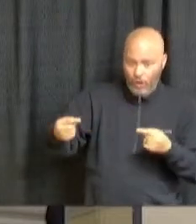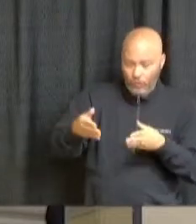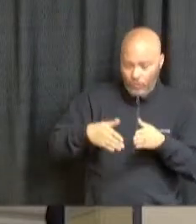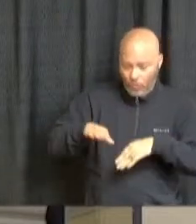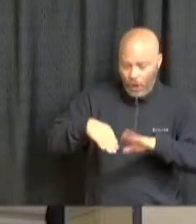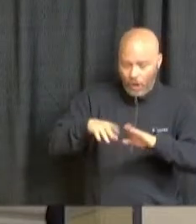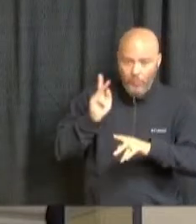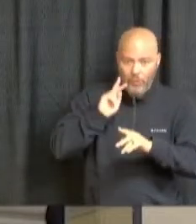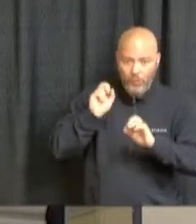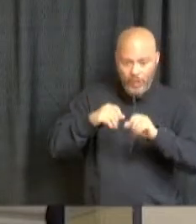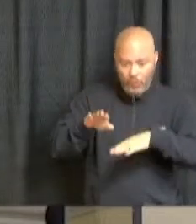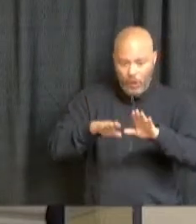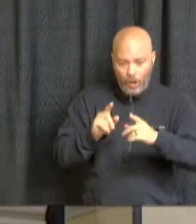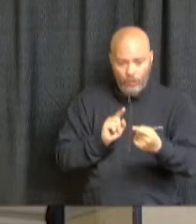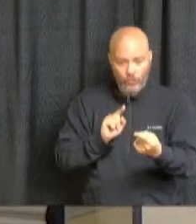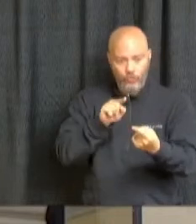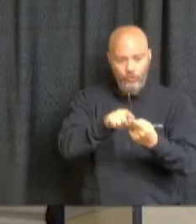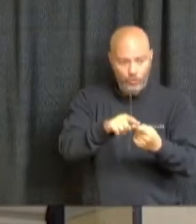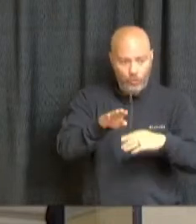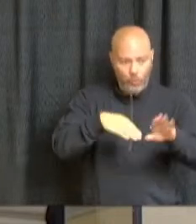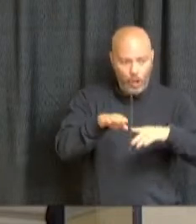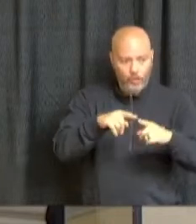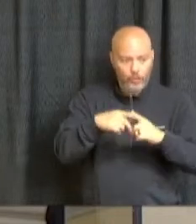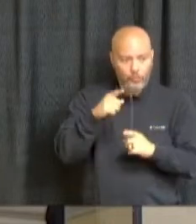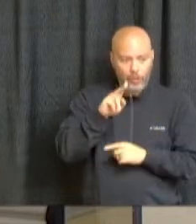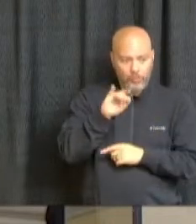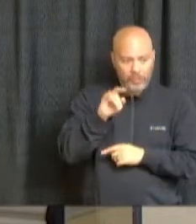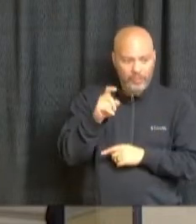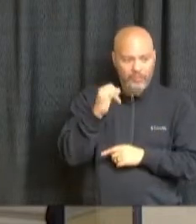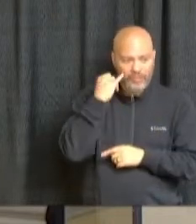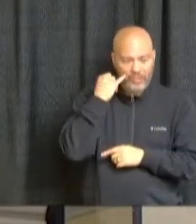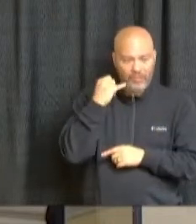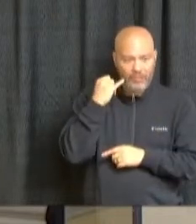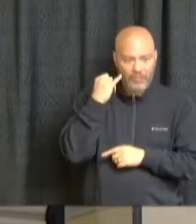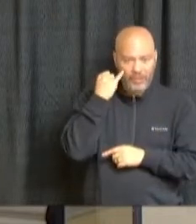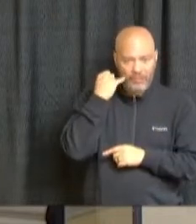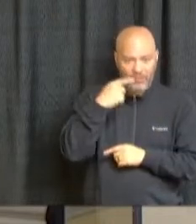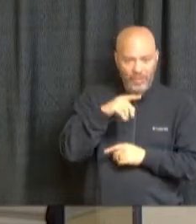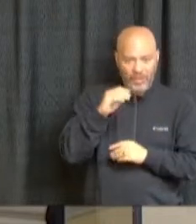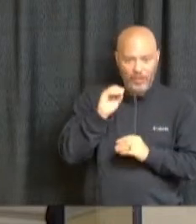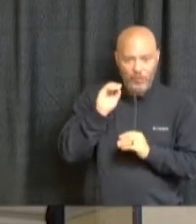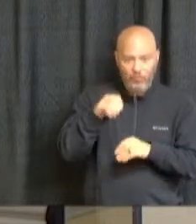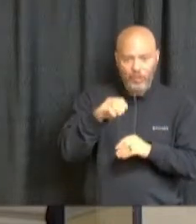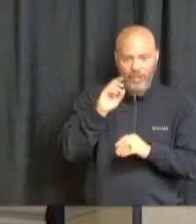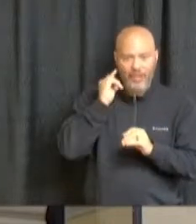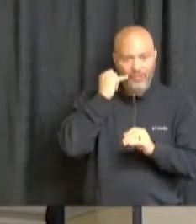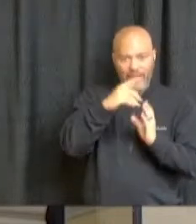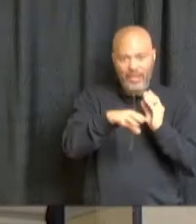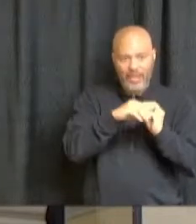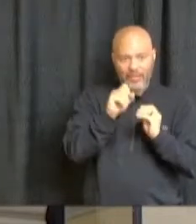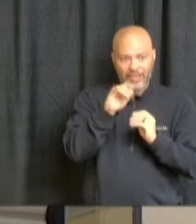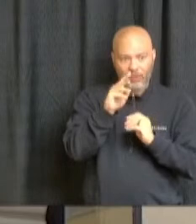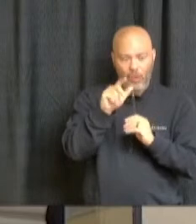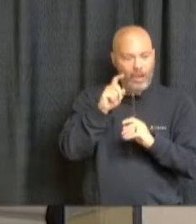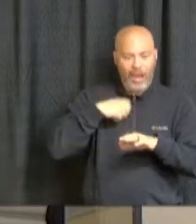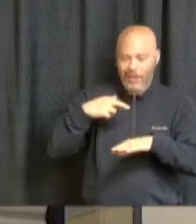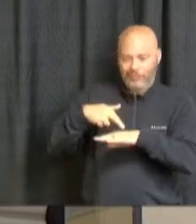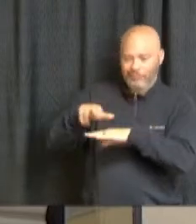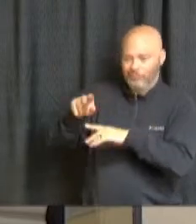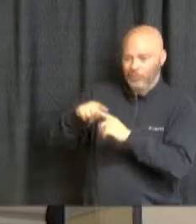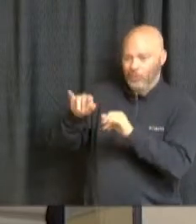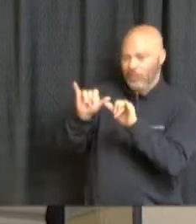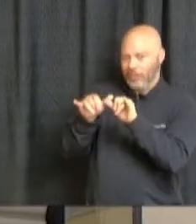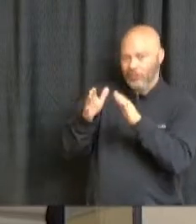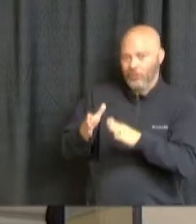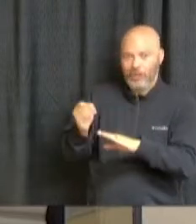could cross over to that driveway and walk to Publix if they put in a sidewalk on the other side? Well, I'll have to defer to the engineer